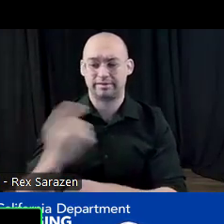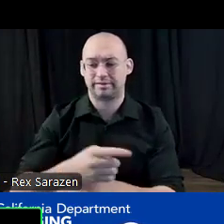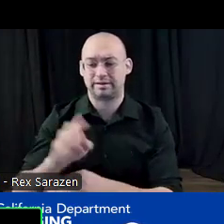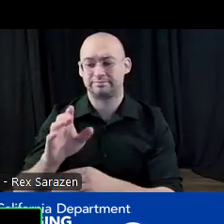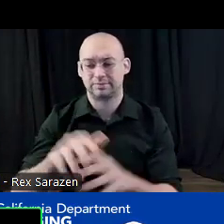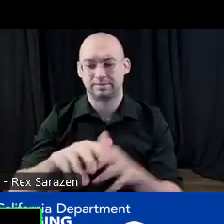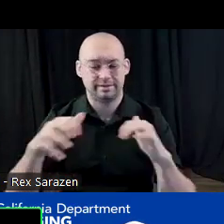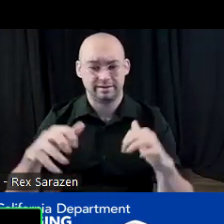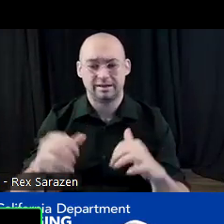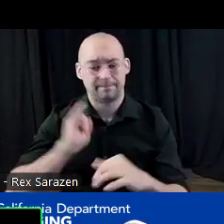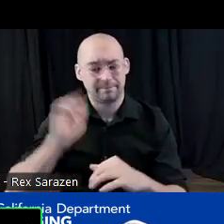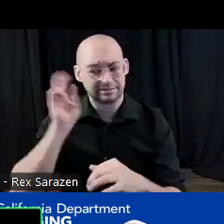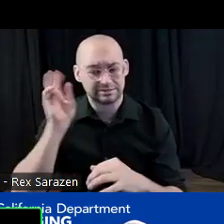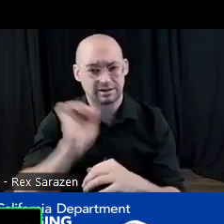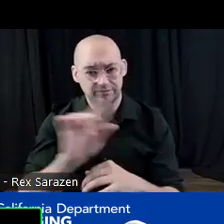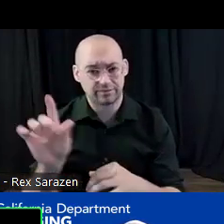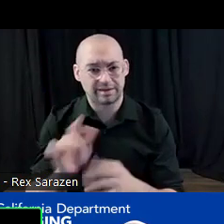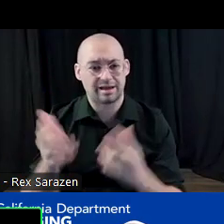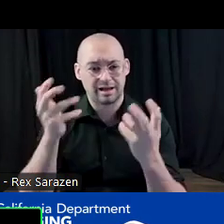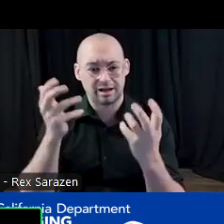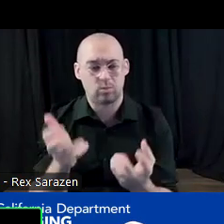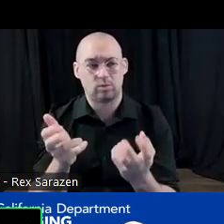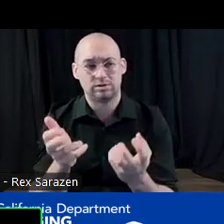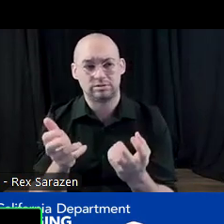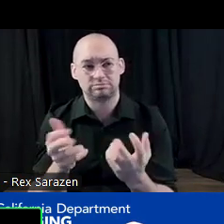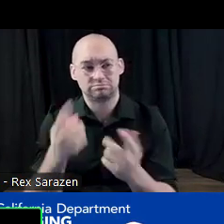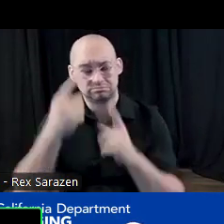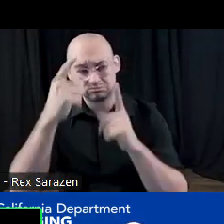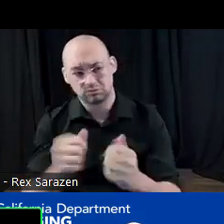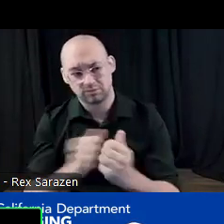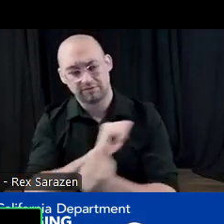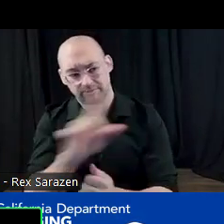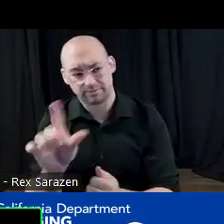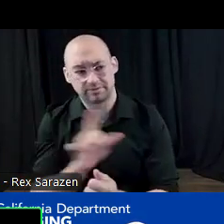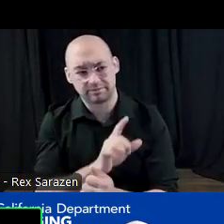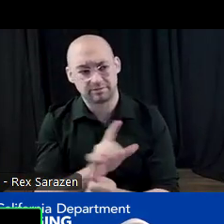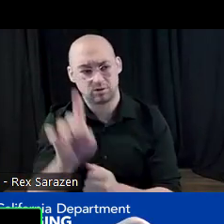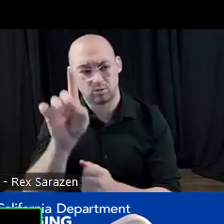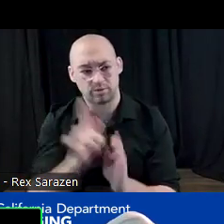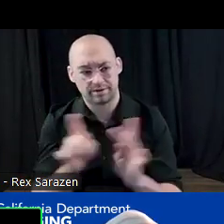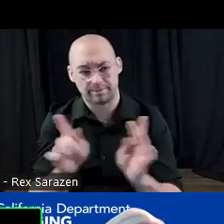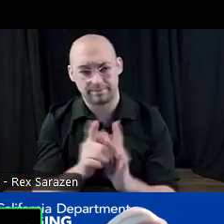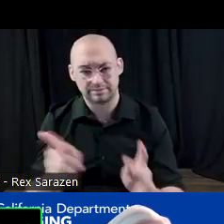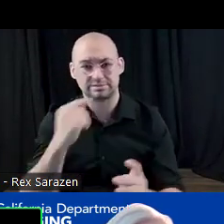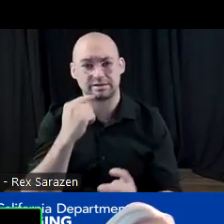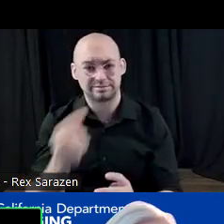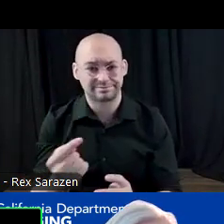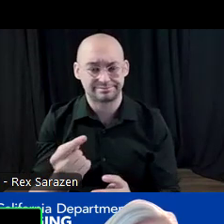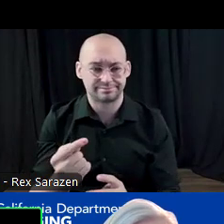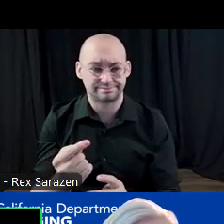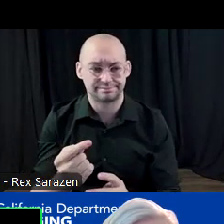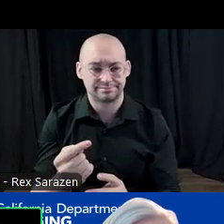everything. I want to just, I agree with everybody. One of the comments that I have is,